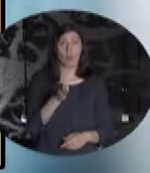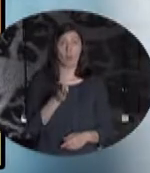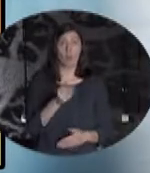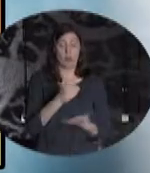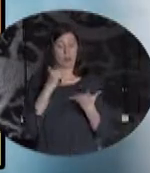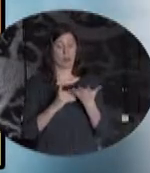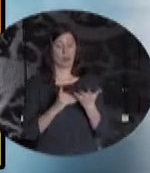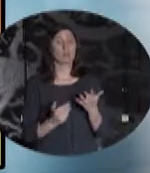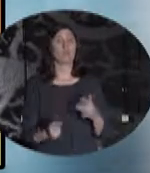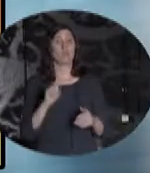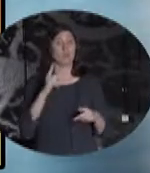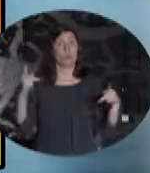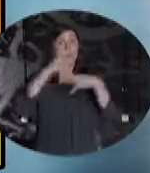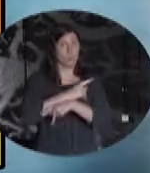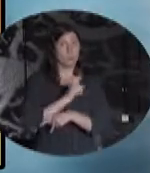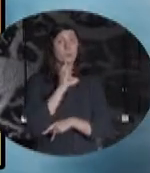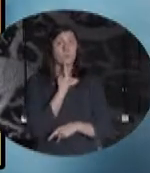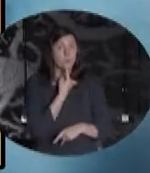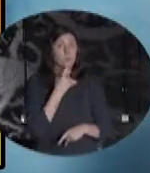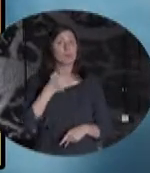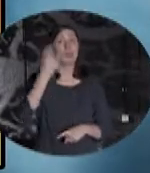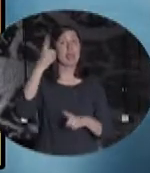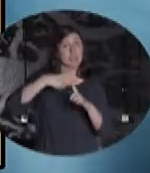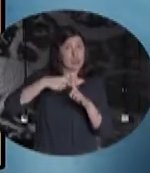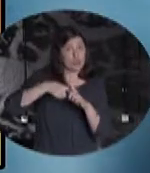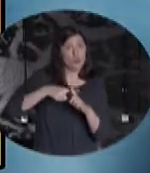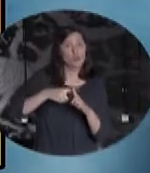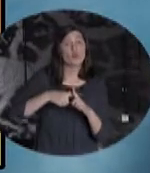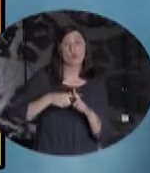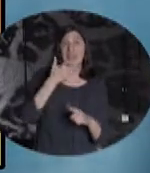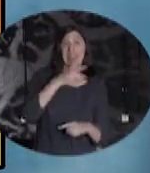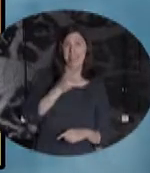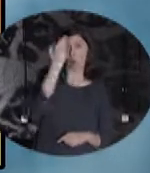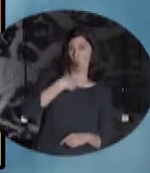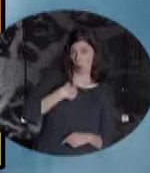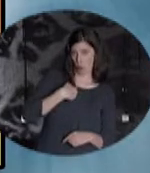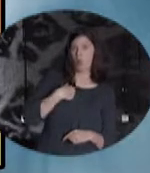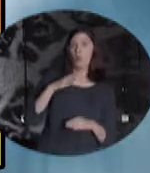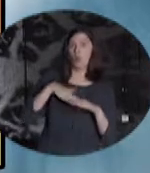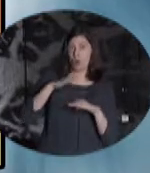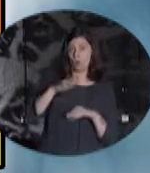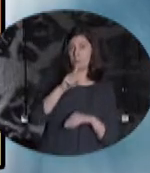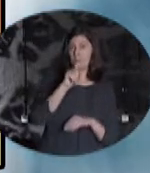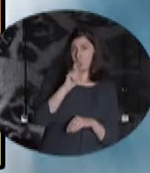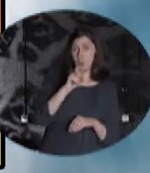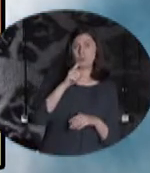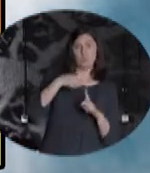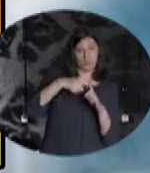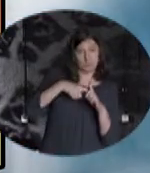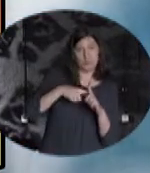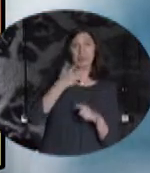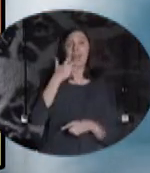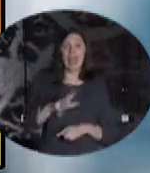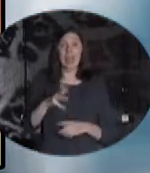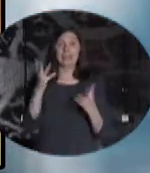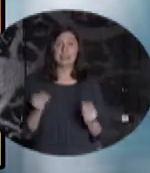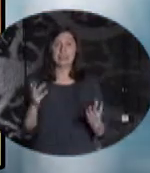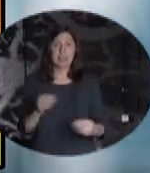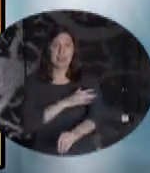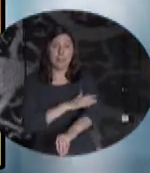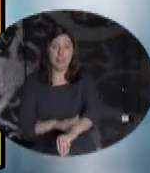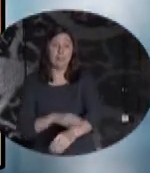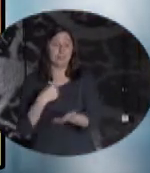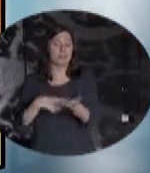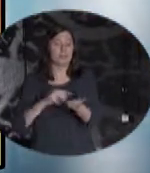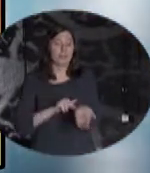heat stroke, where if you have a high temperature, over 103 degrees Fahrenheit, hot, damp skin, your pulse will be racing, and